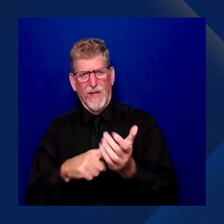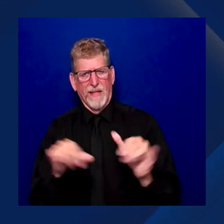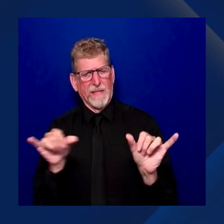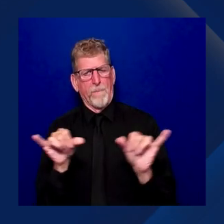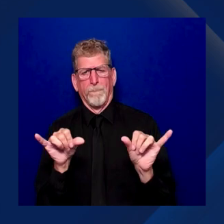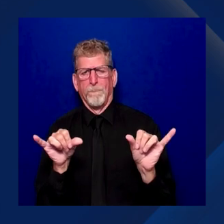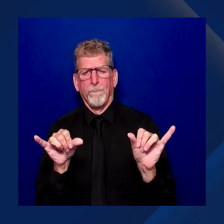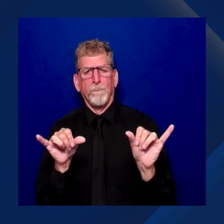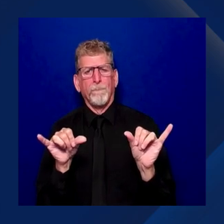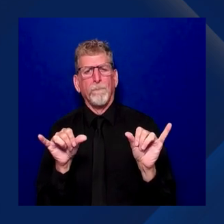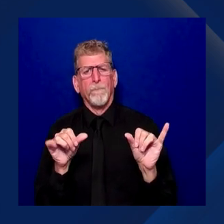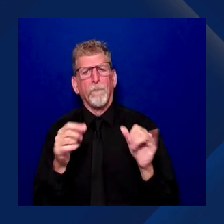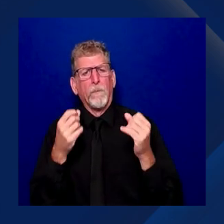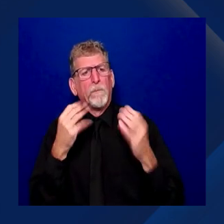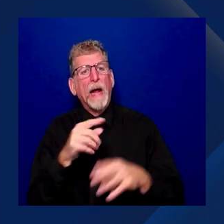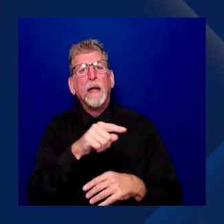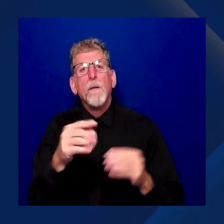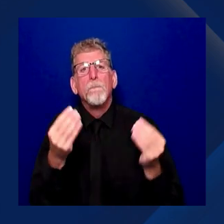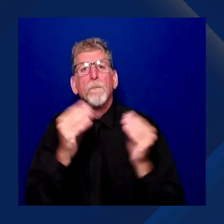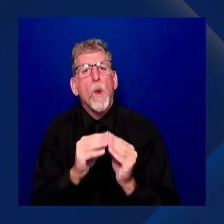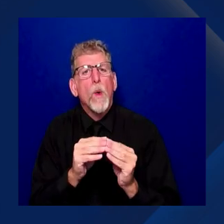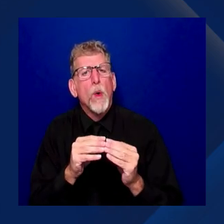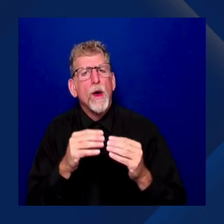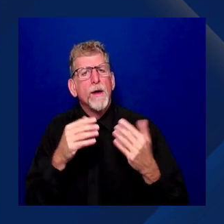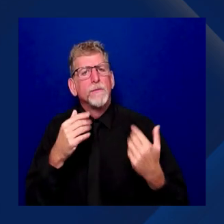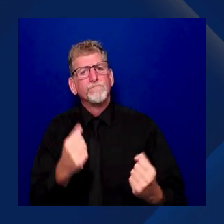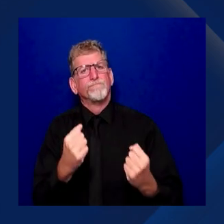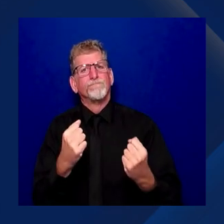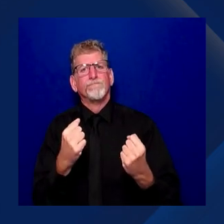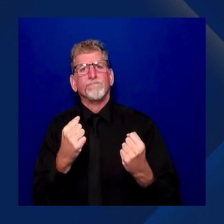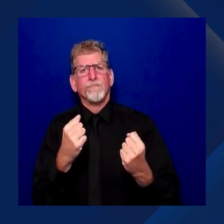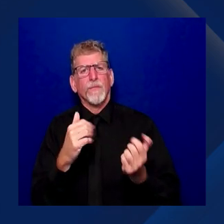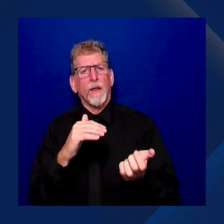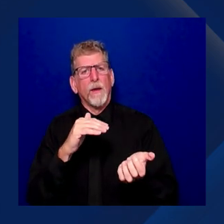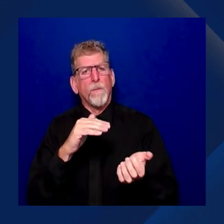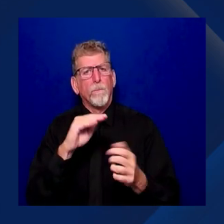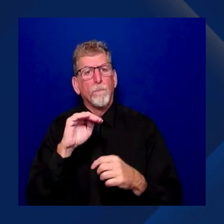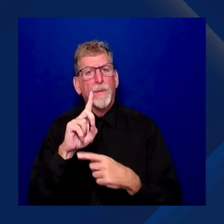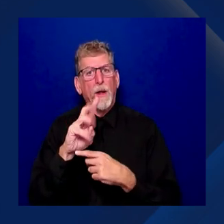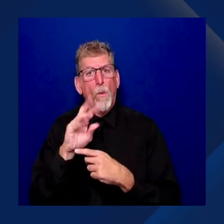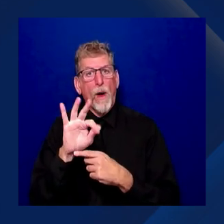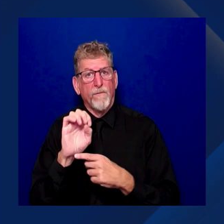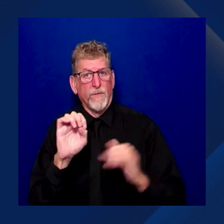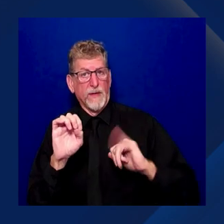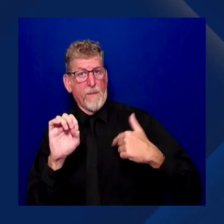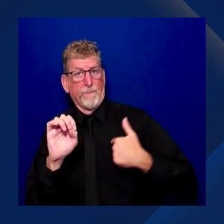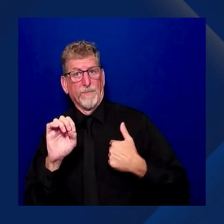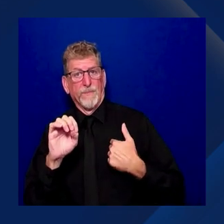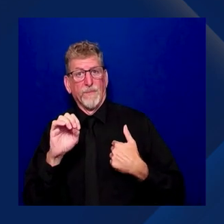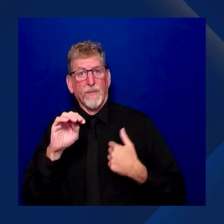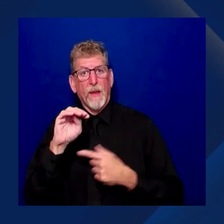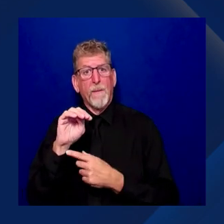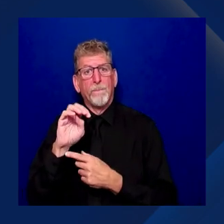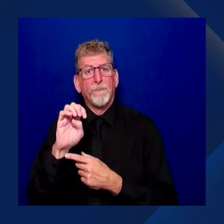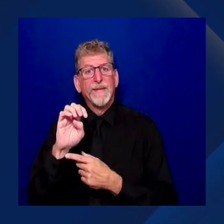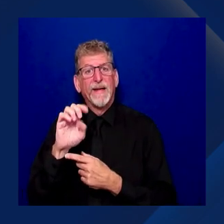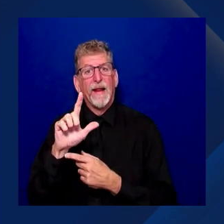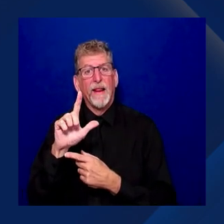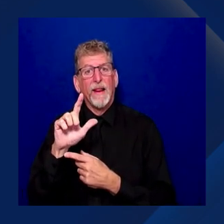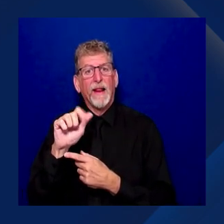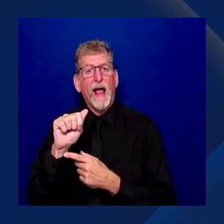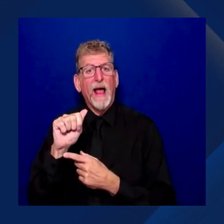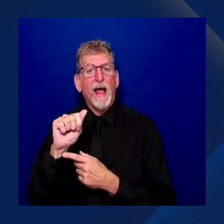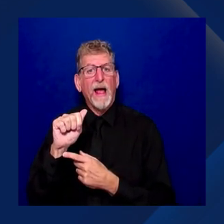imperative, specifically melanated midwives like myself. The majority of certified nurse midwives or